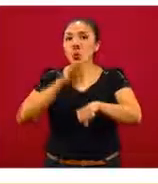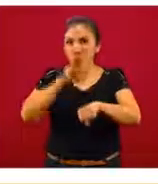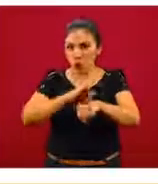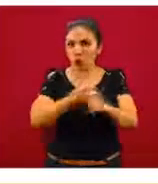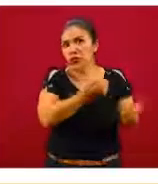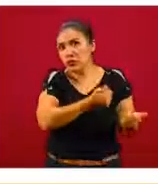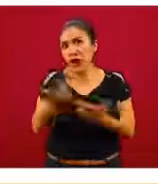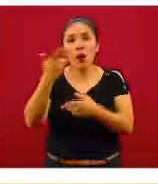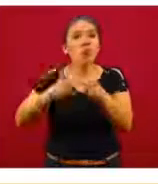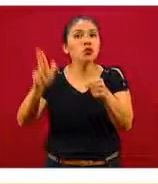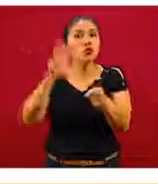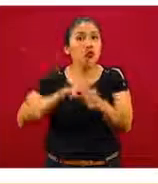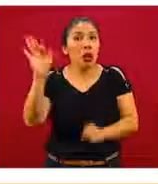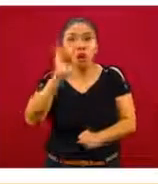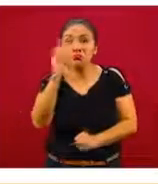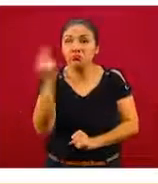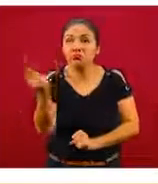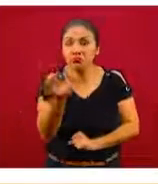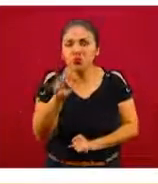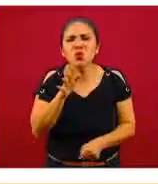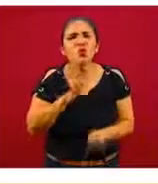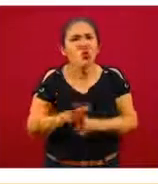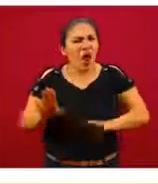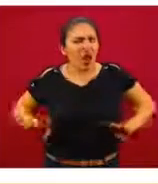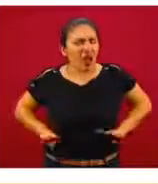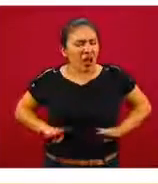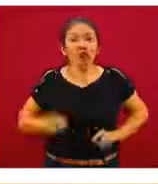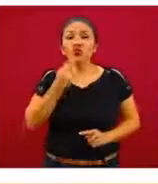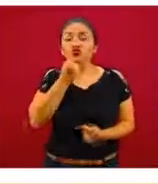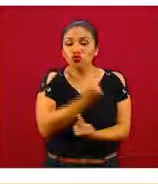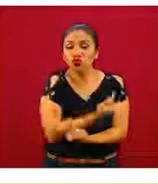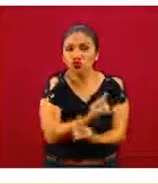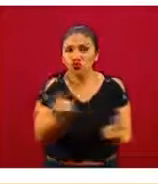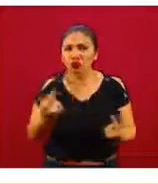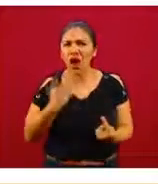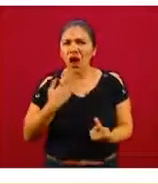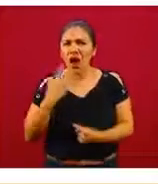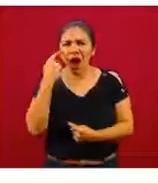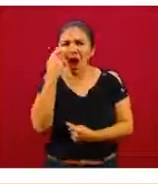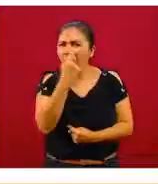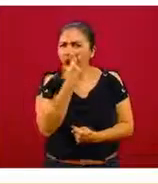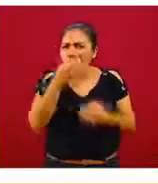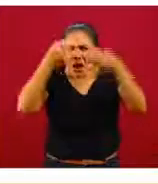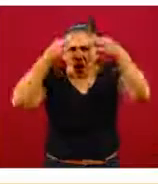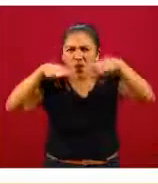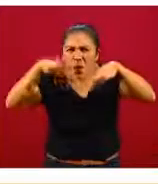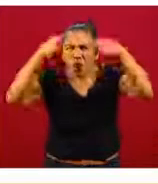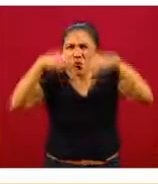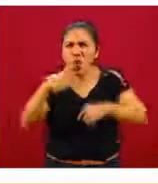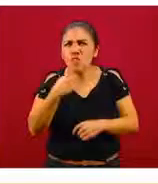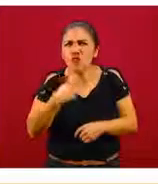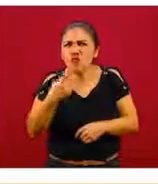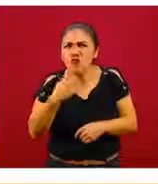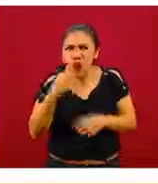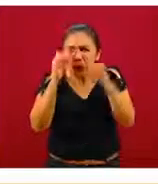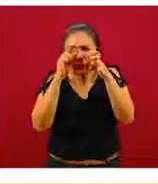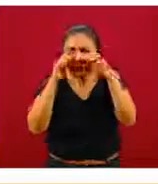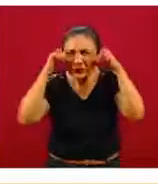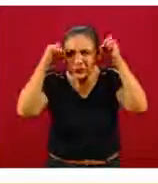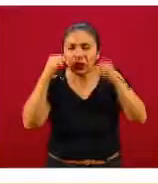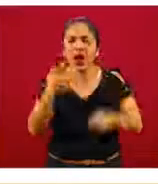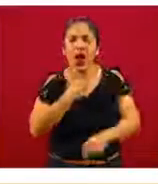bumps on the skin, and what do they need to do to know whether they should take their child to the hospital?